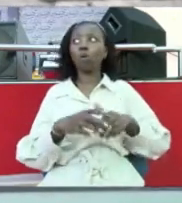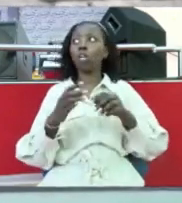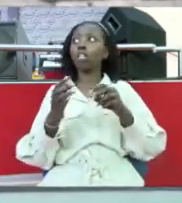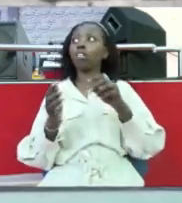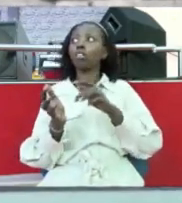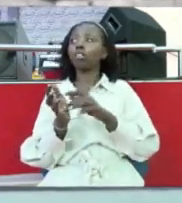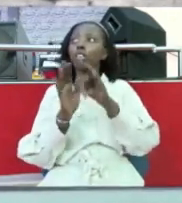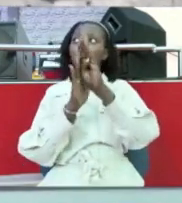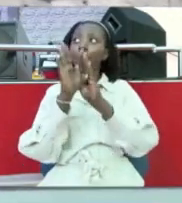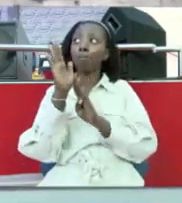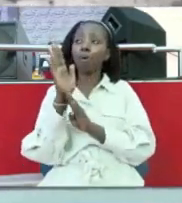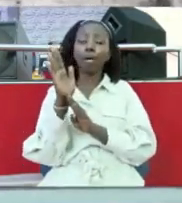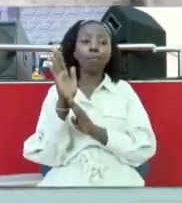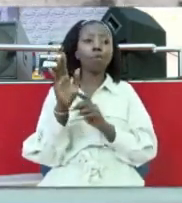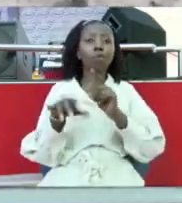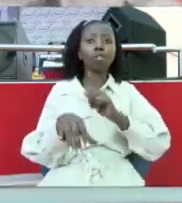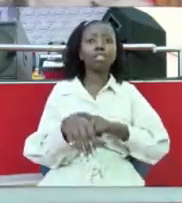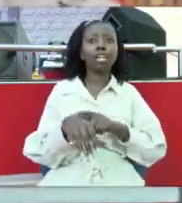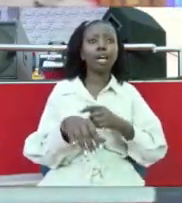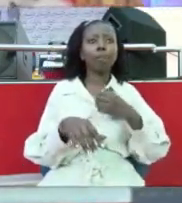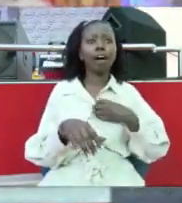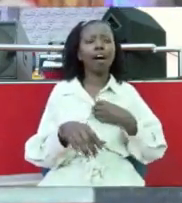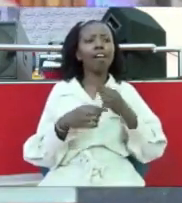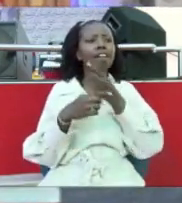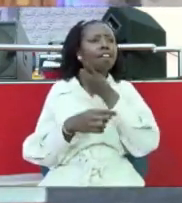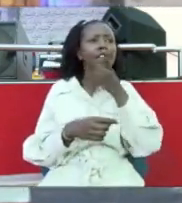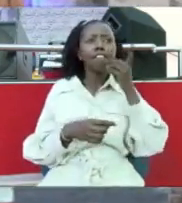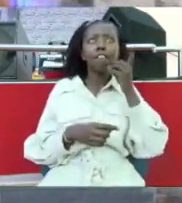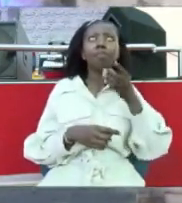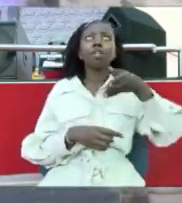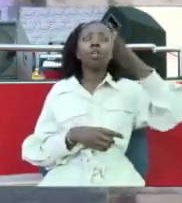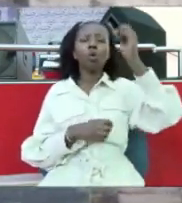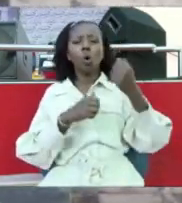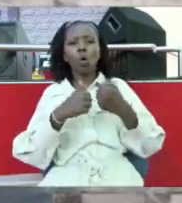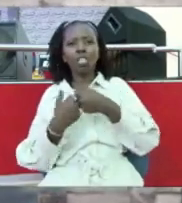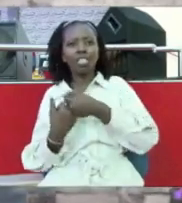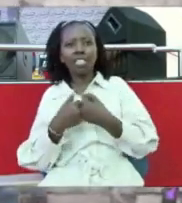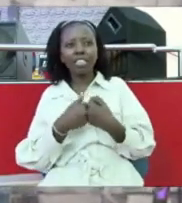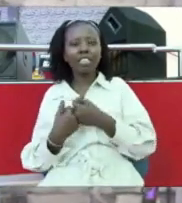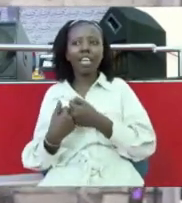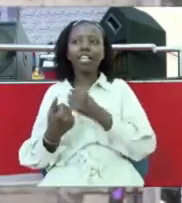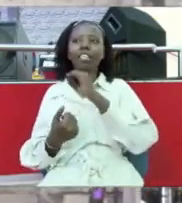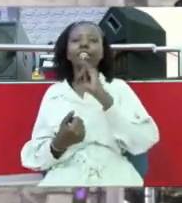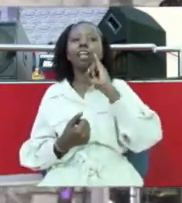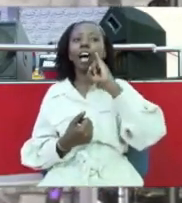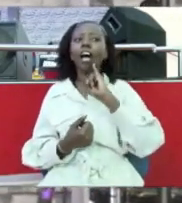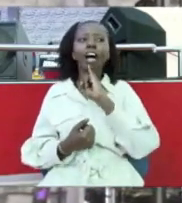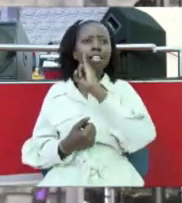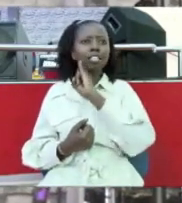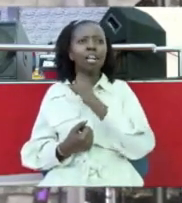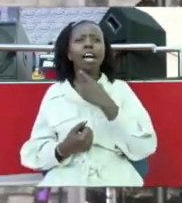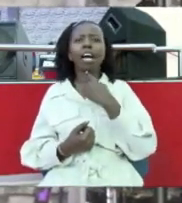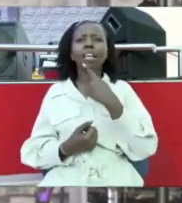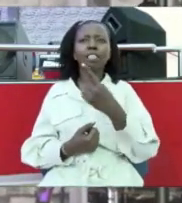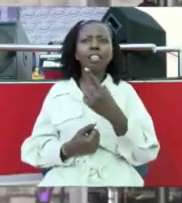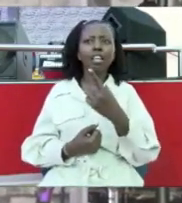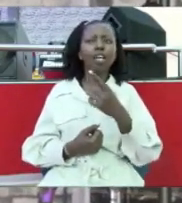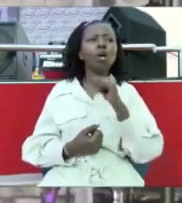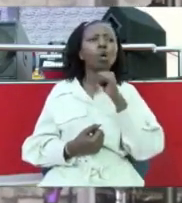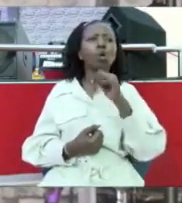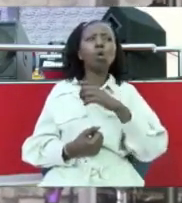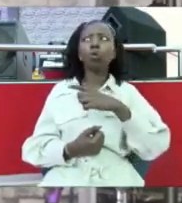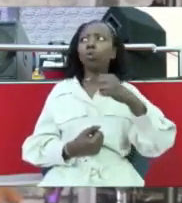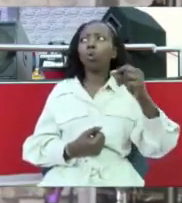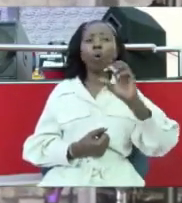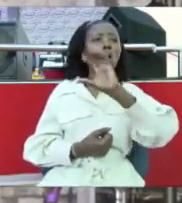there was famine, mwanzo kulikuwa na njaa. He's challenging Isaac. Akampea changamoto Isaka. And telling him not to go to Africa. Na amwambie usiende Afrika.